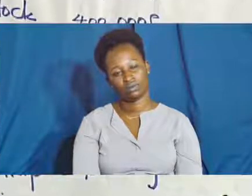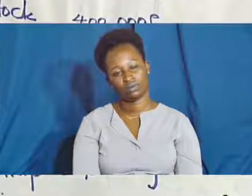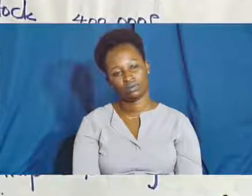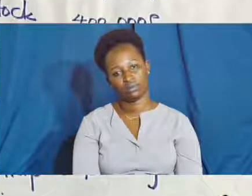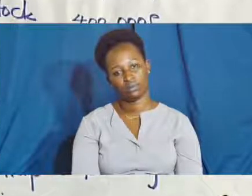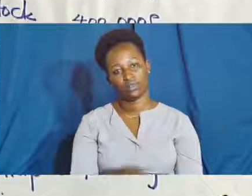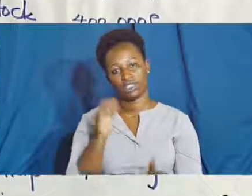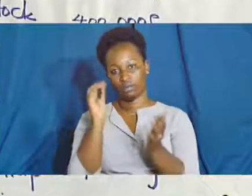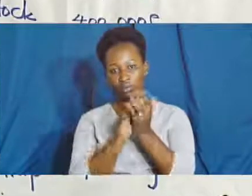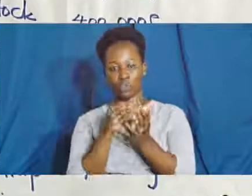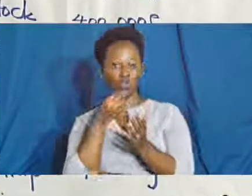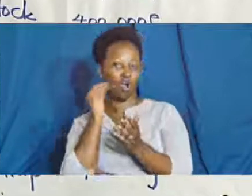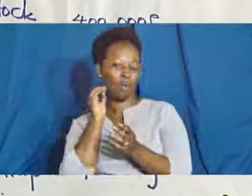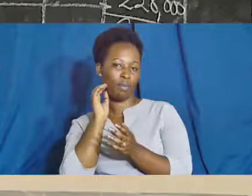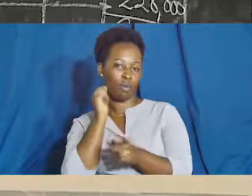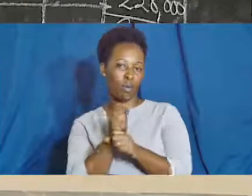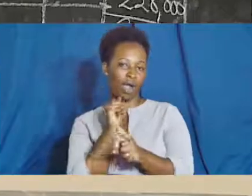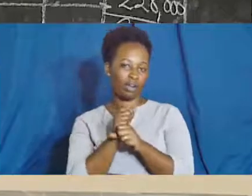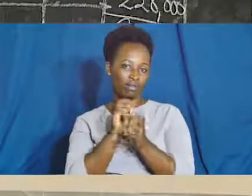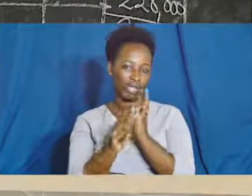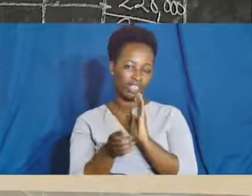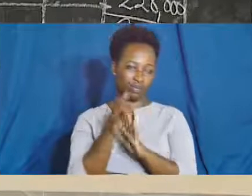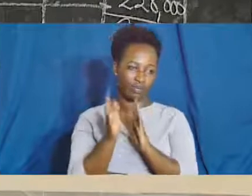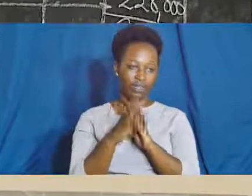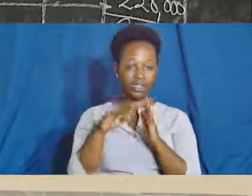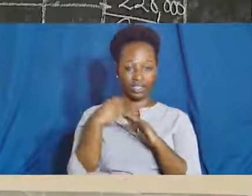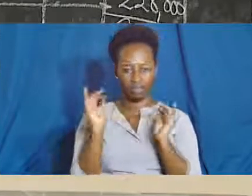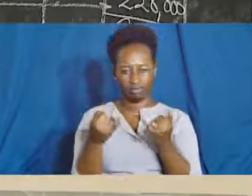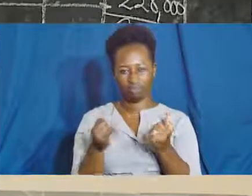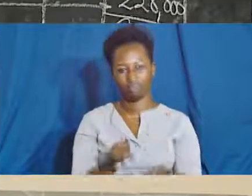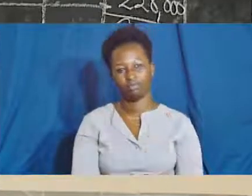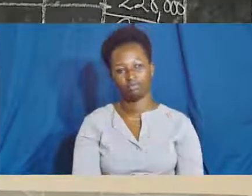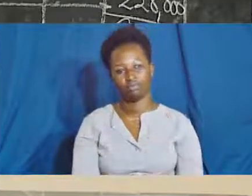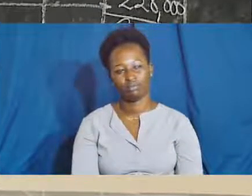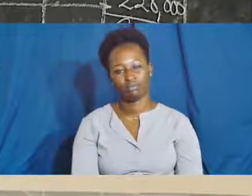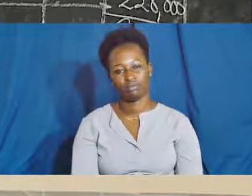Put your assignment down quickly and make sure you try it.